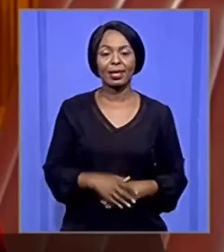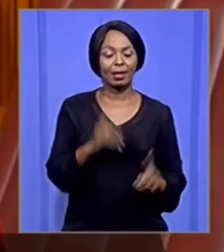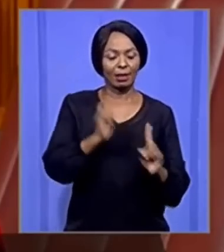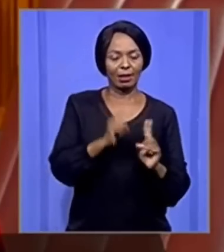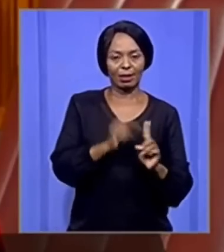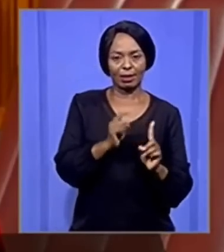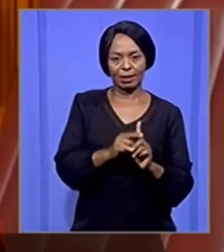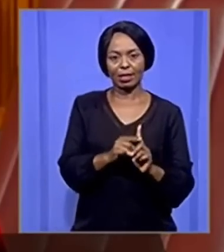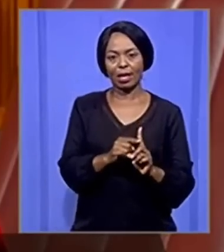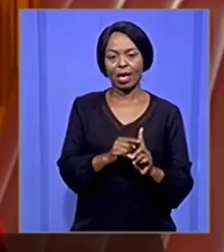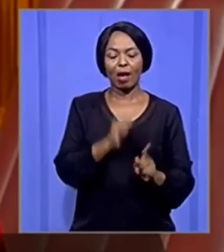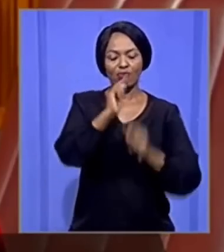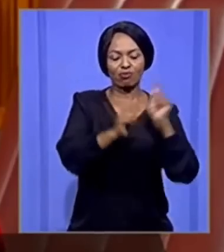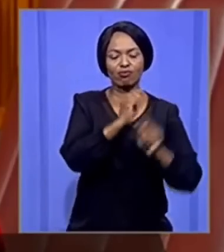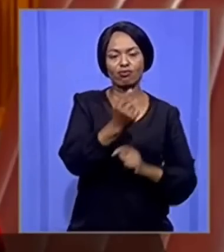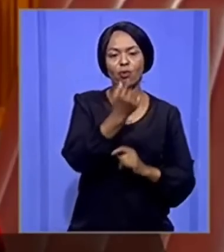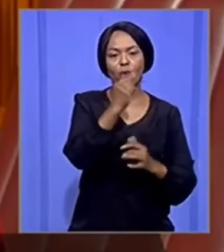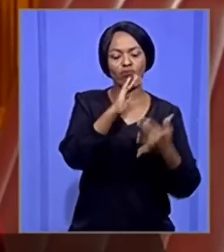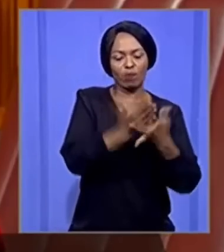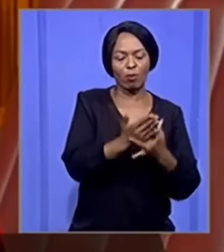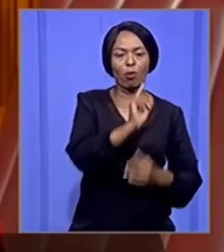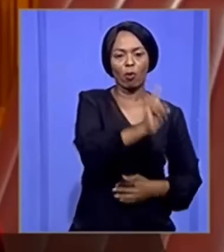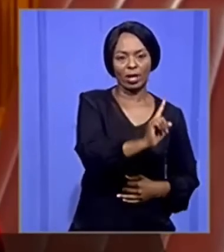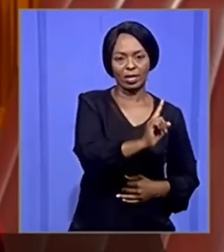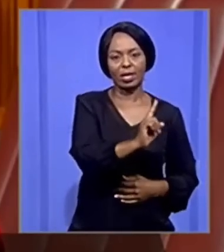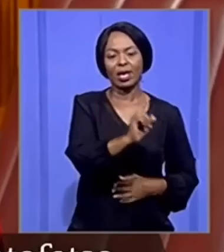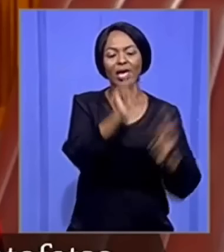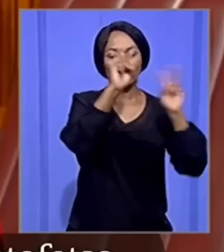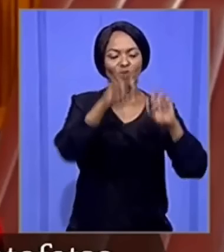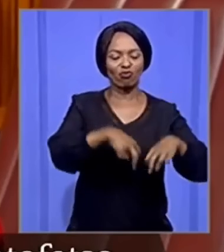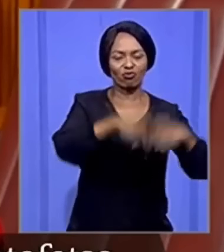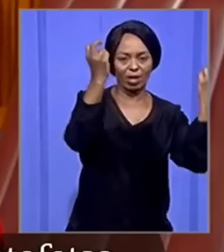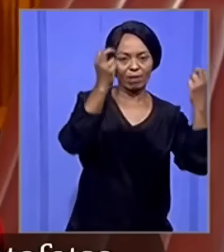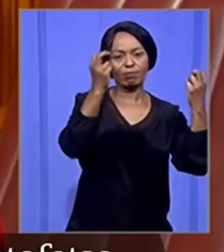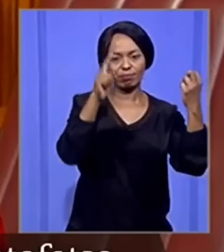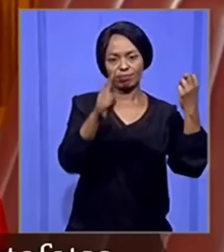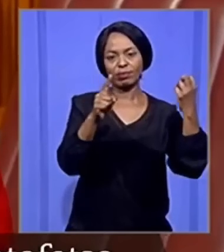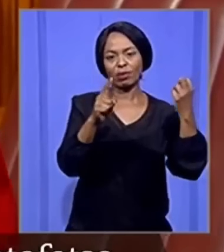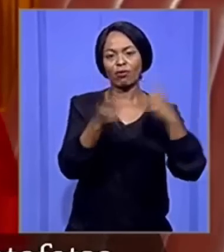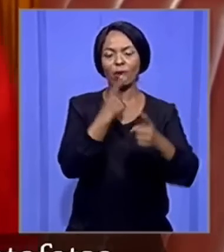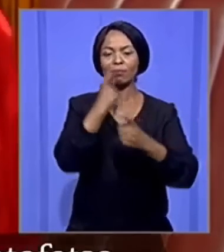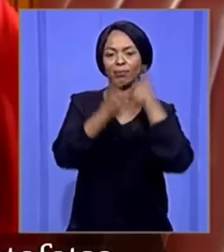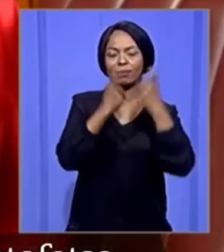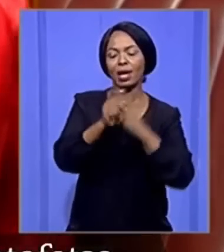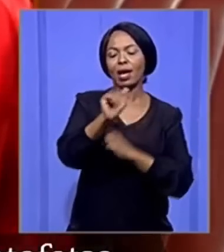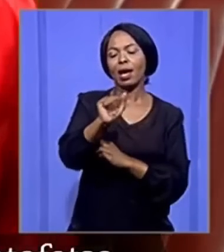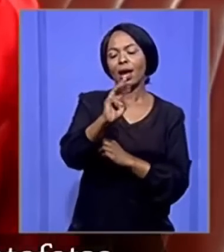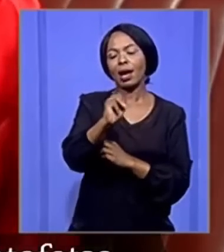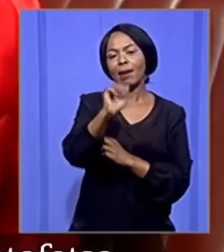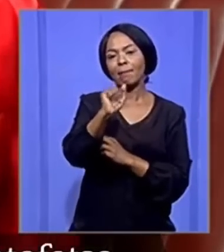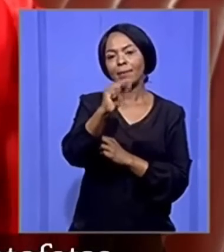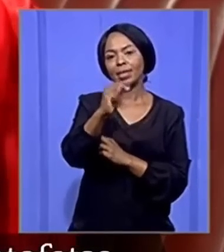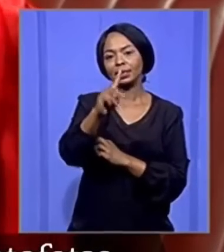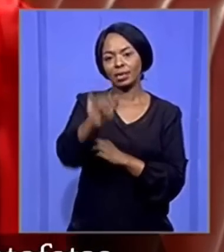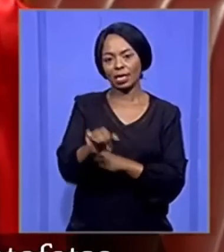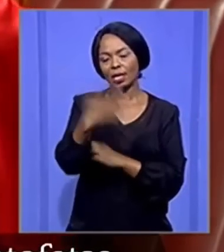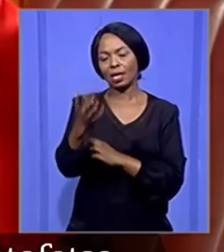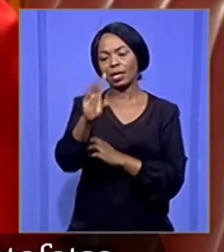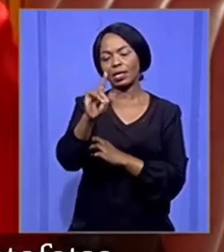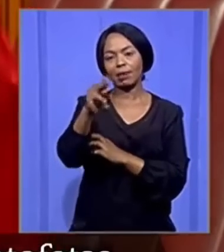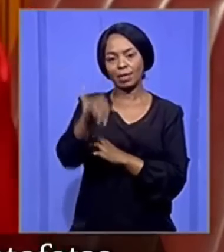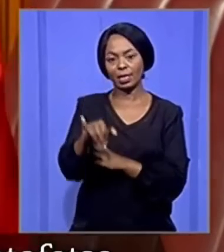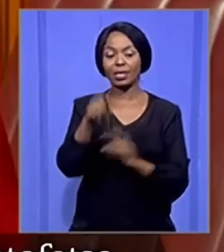on count 1, being the charge of rape in respect of the complainant Amanda Dlamini. He is accordingly found not